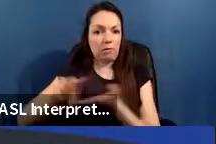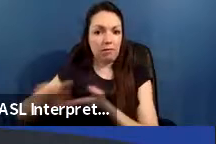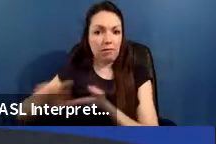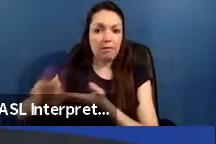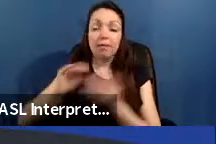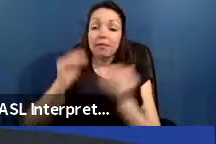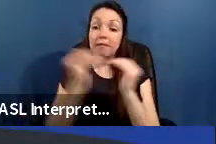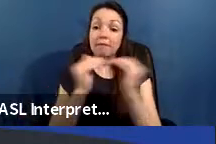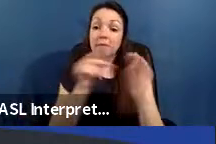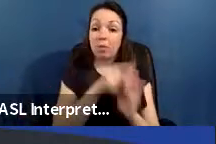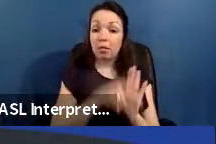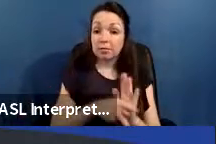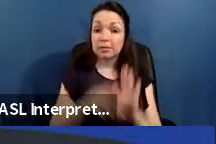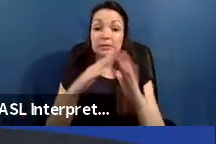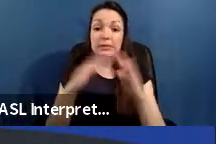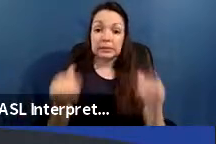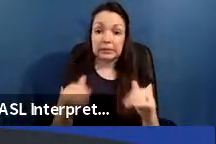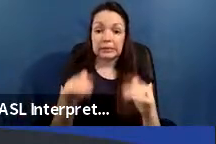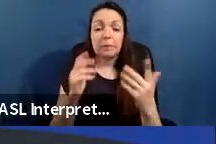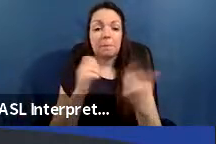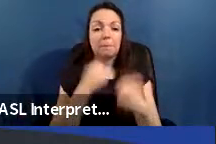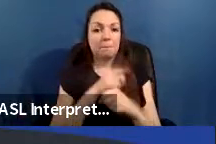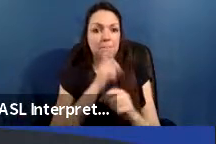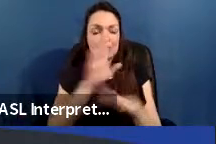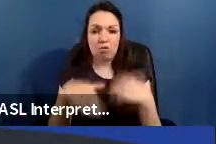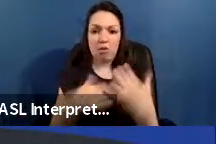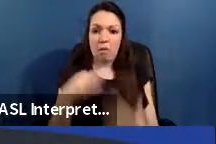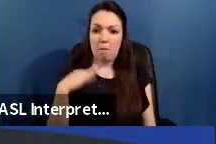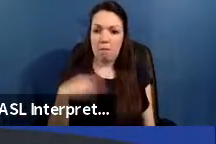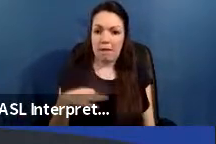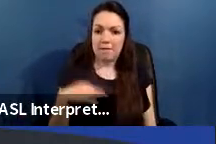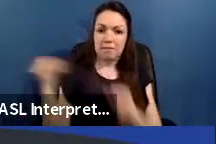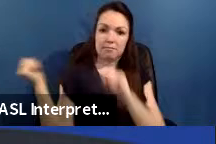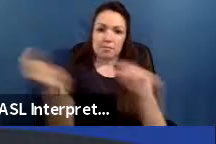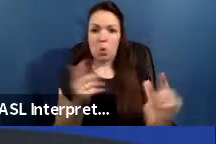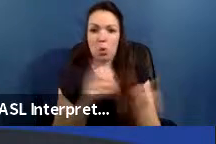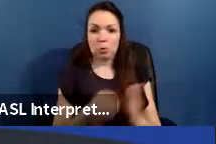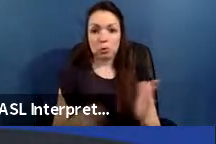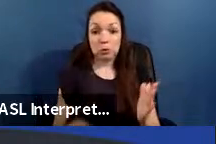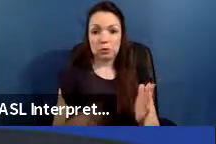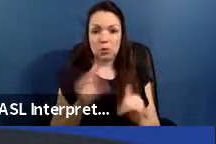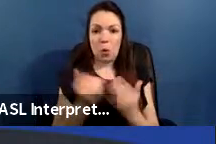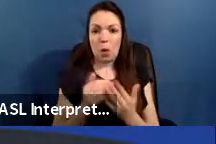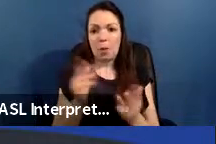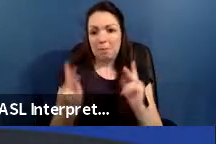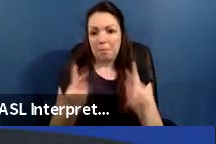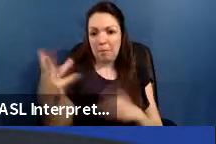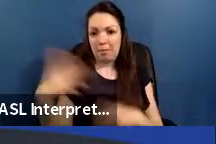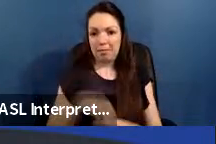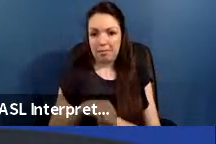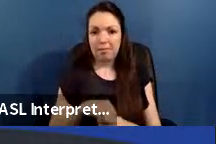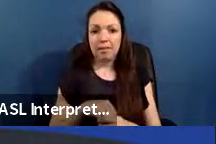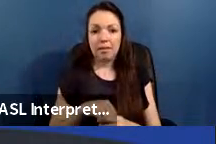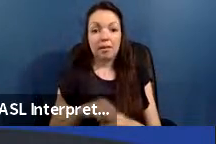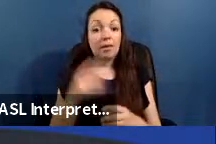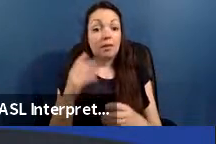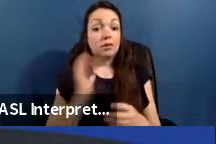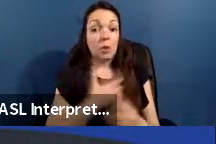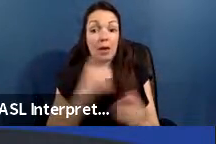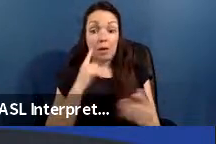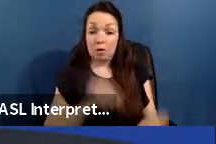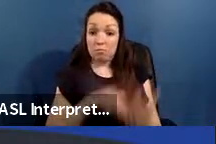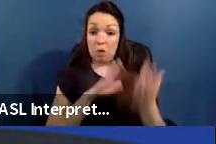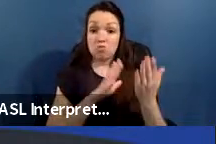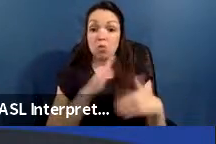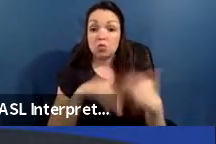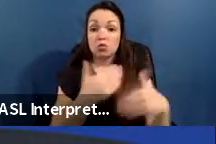policies and systems. How do we make sure that these systems benefit all? So with that, we have applied this approach throughout the process, and you'll be able to